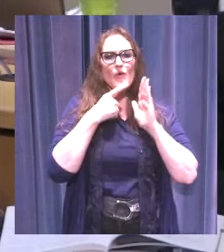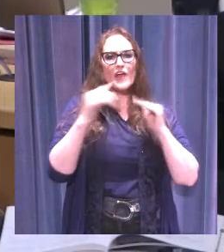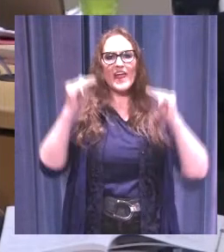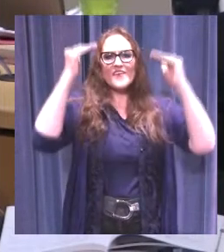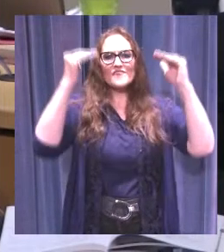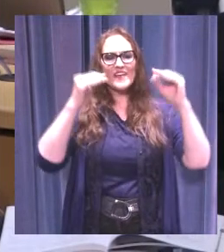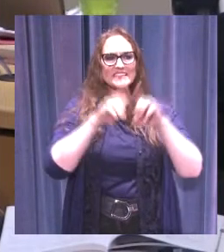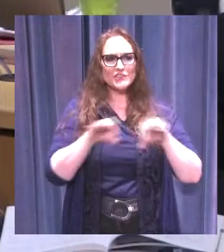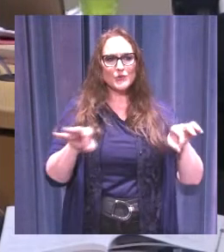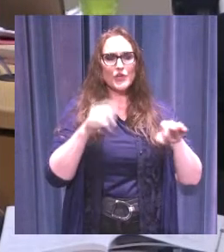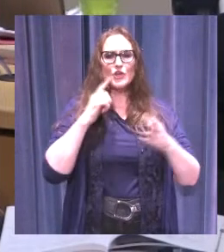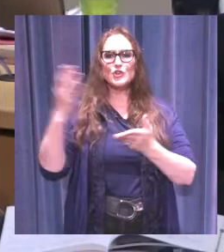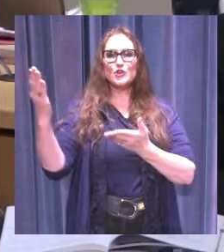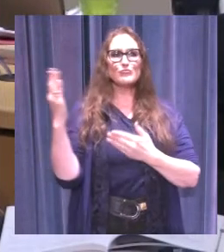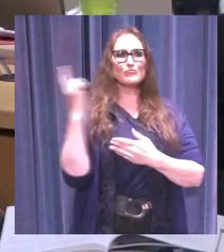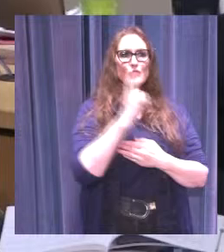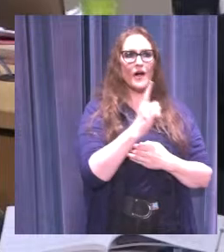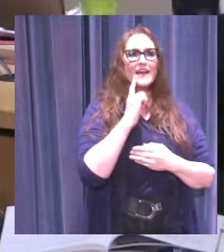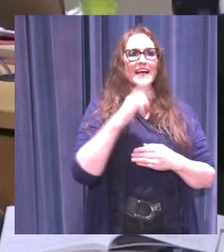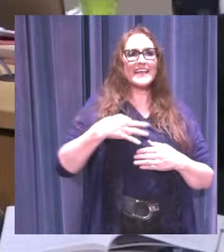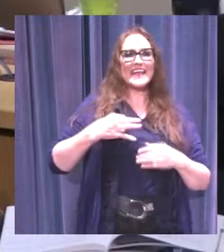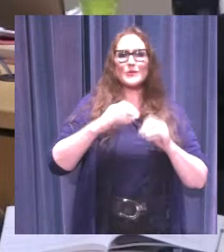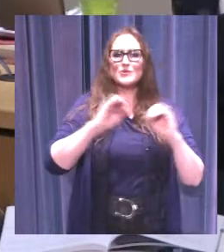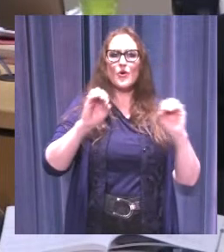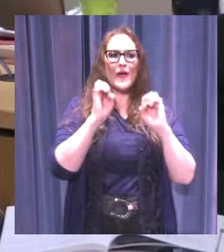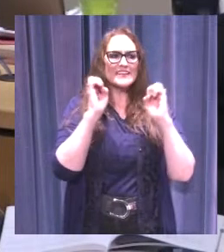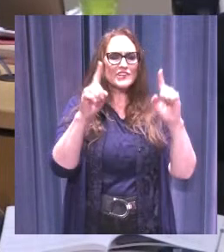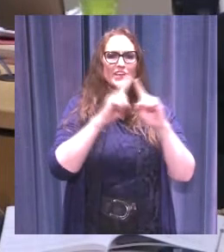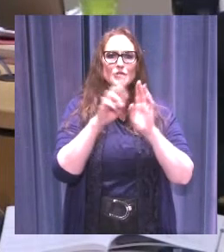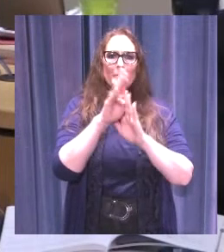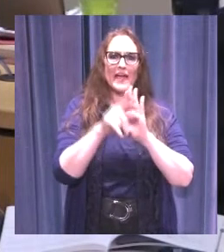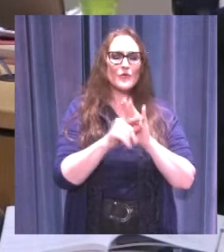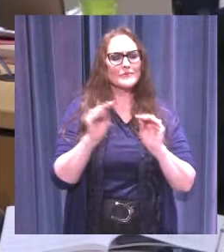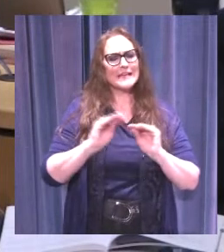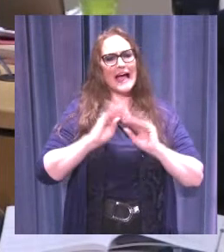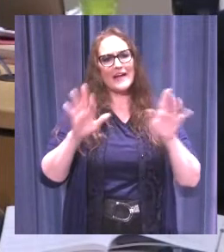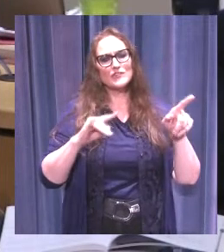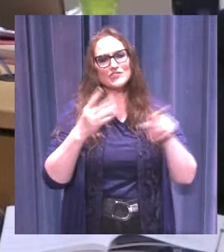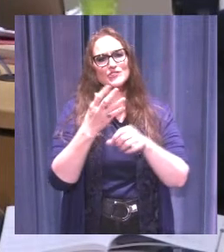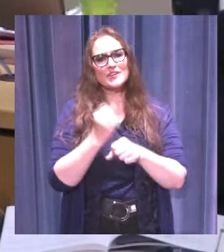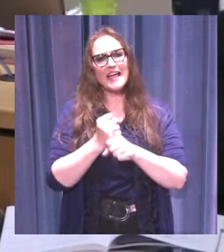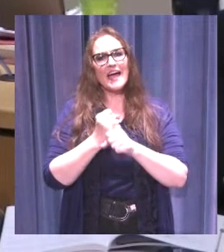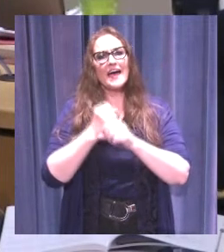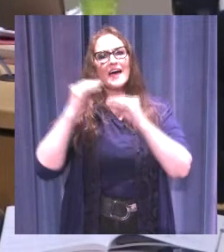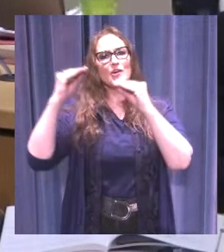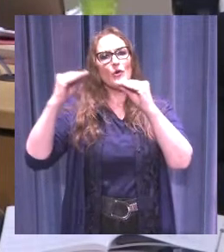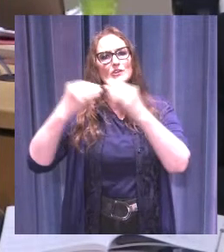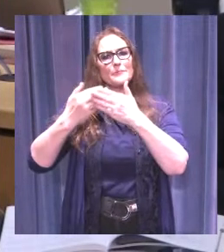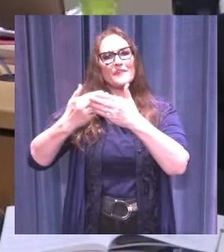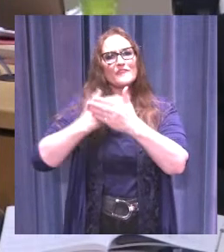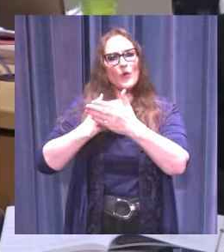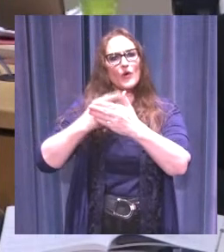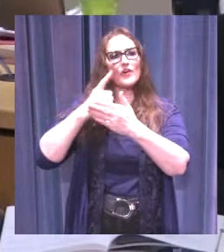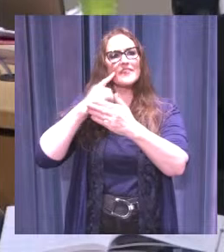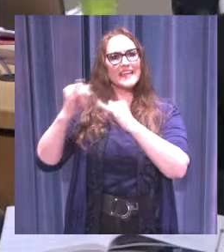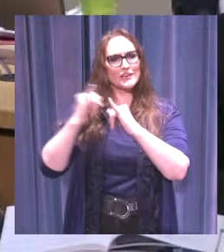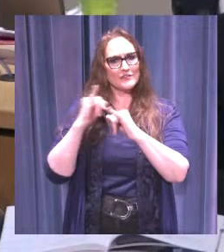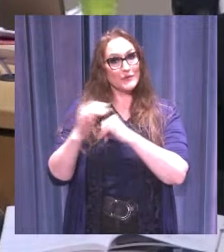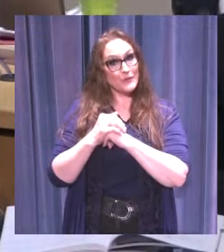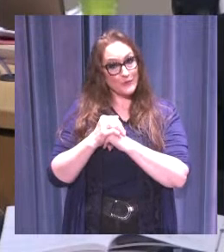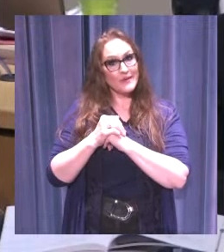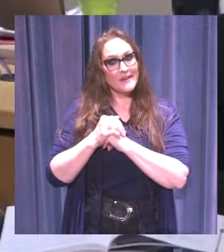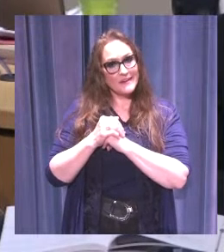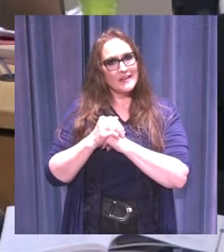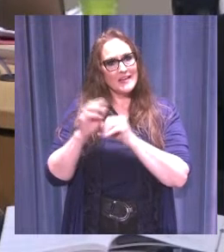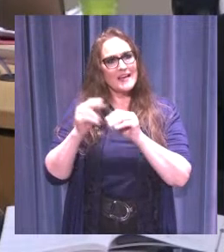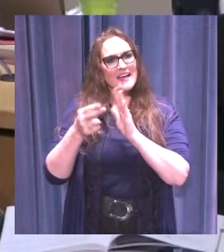You brought forward a candidate with no educational background. It was obvious that she received coaching prior to the interview. Honestly,